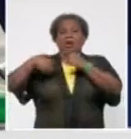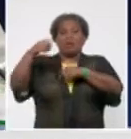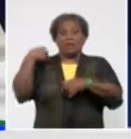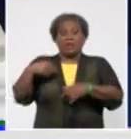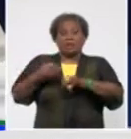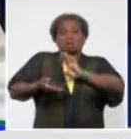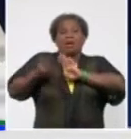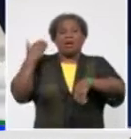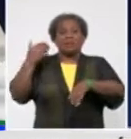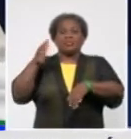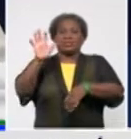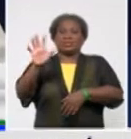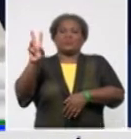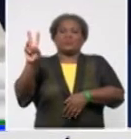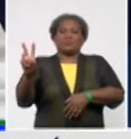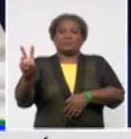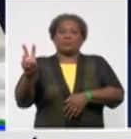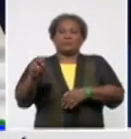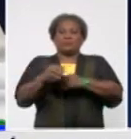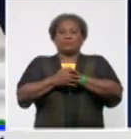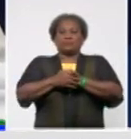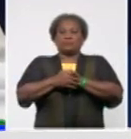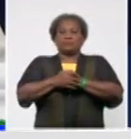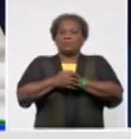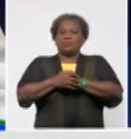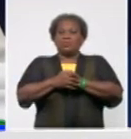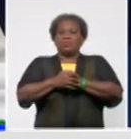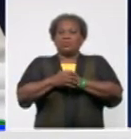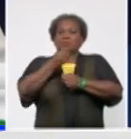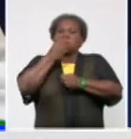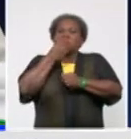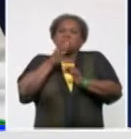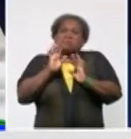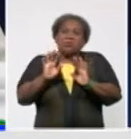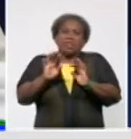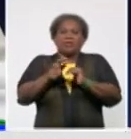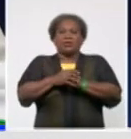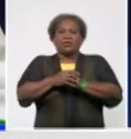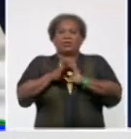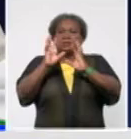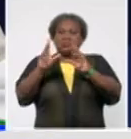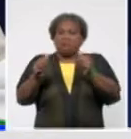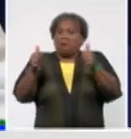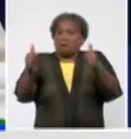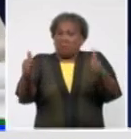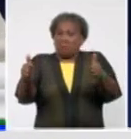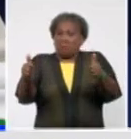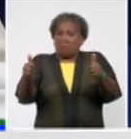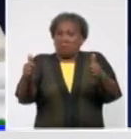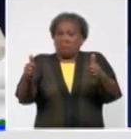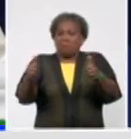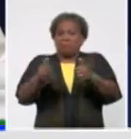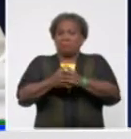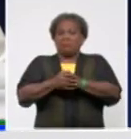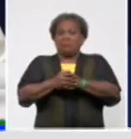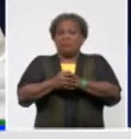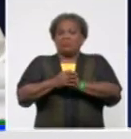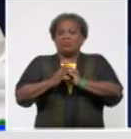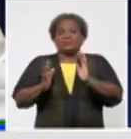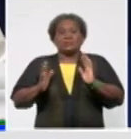from Pinar del Río, and 1 each from Matanzas and Villa Clara. Thus, we accumulate